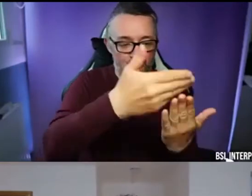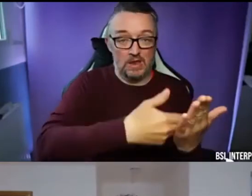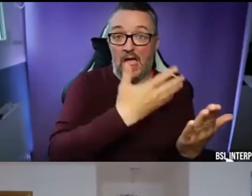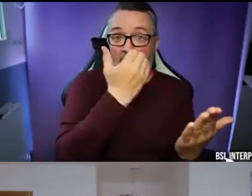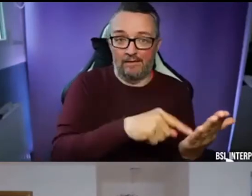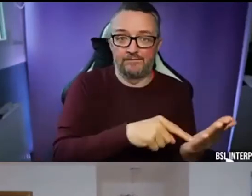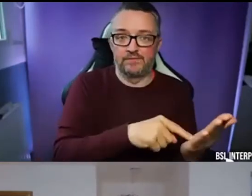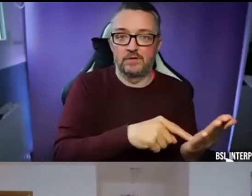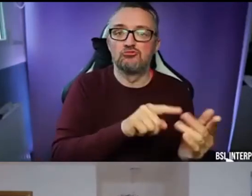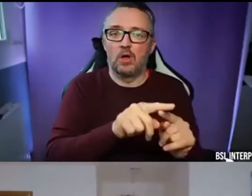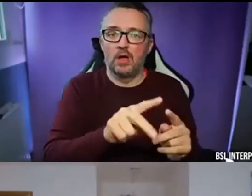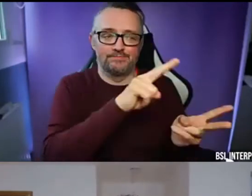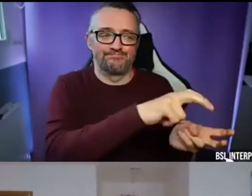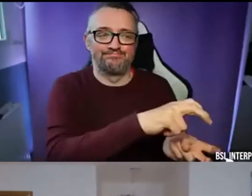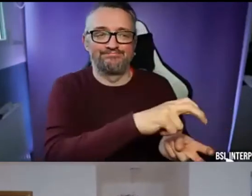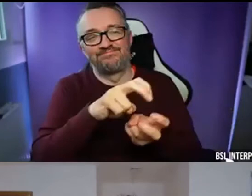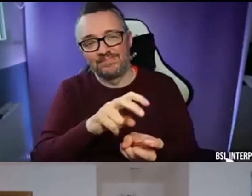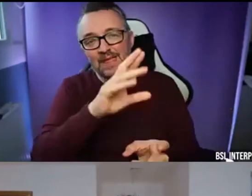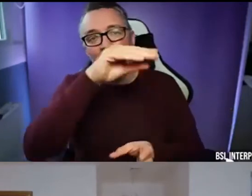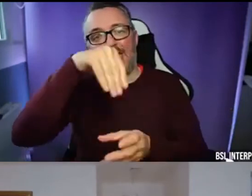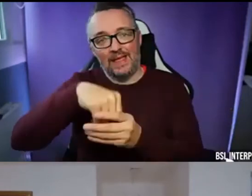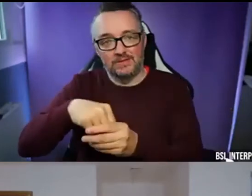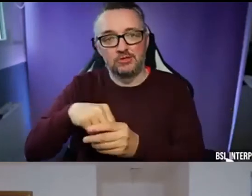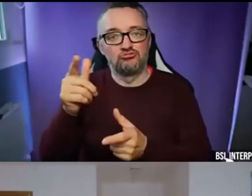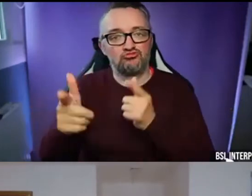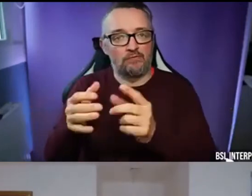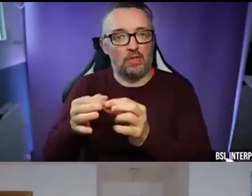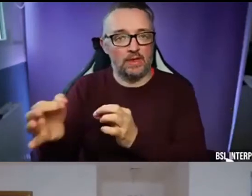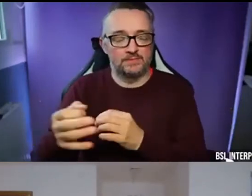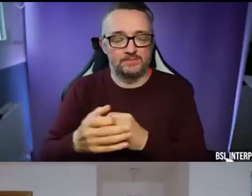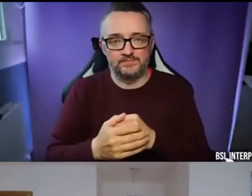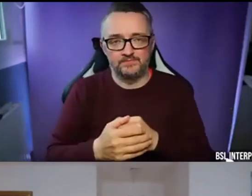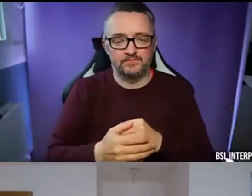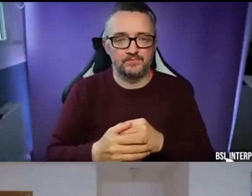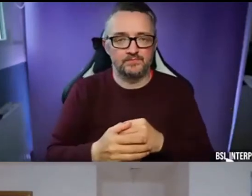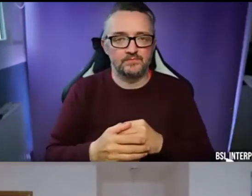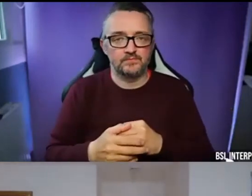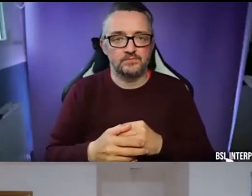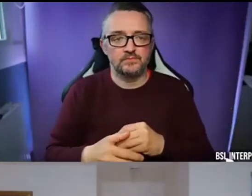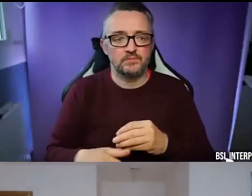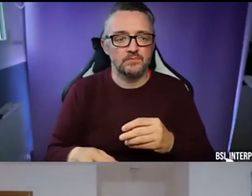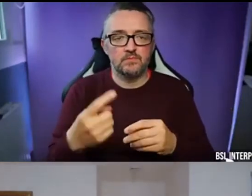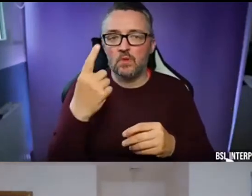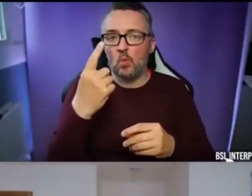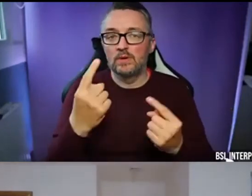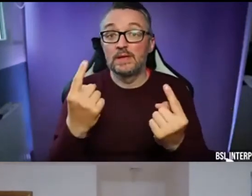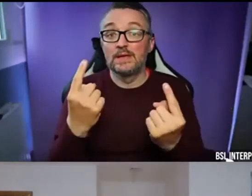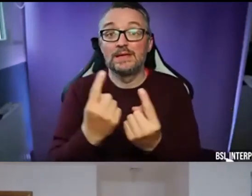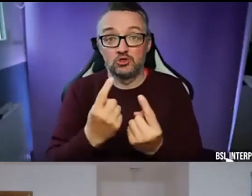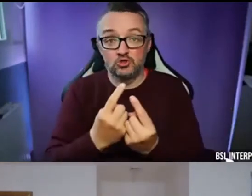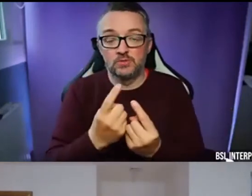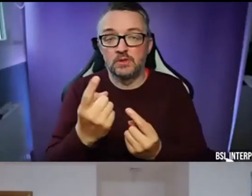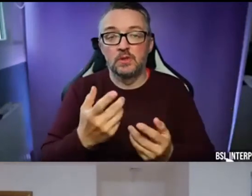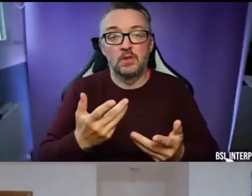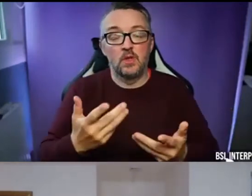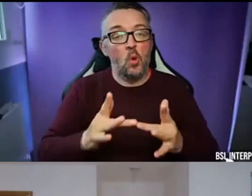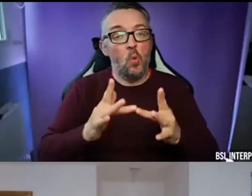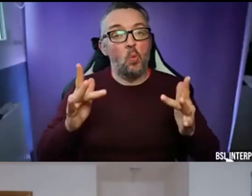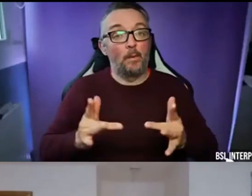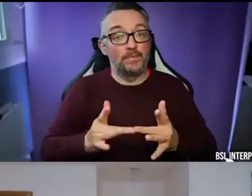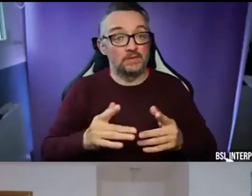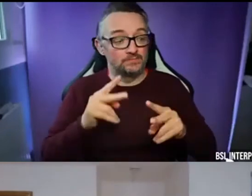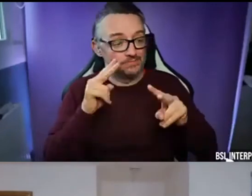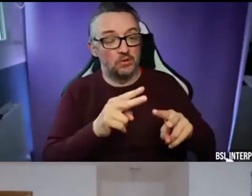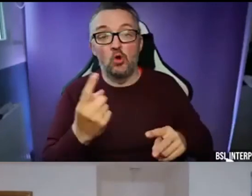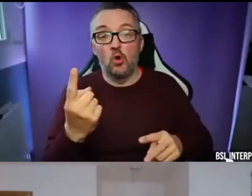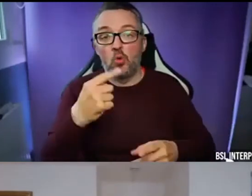that into Traveline. Also, one issue noted with the current website was that people with learning